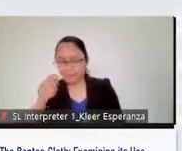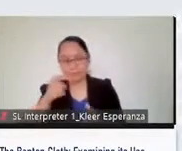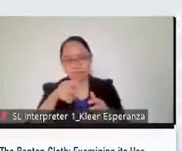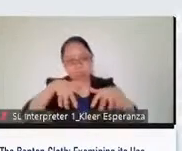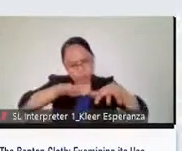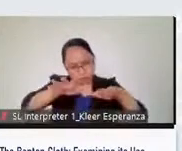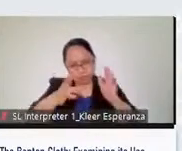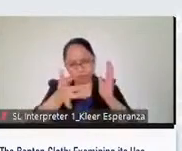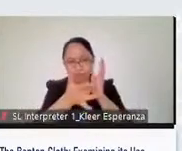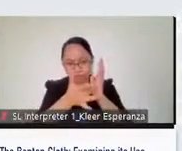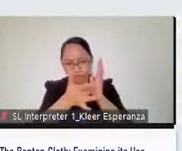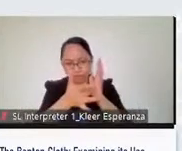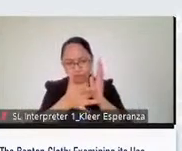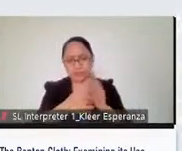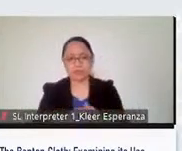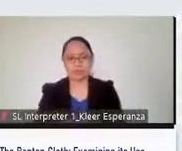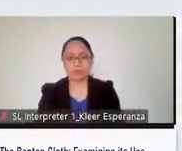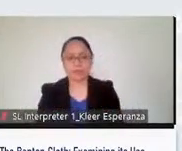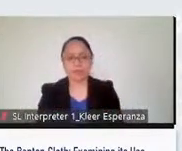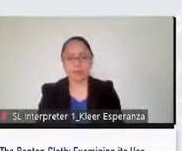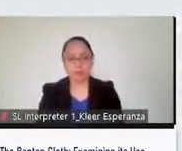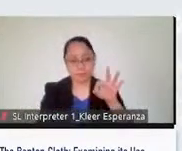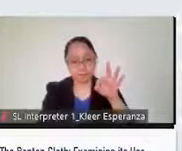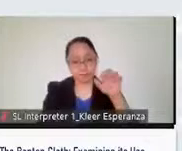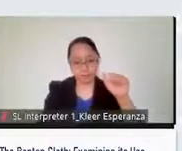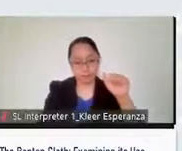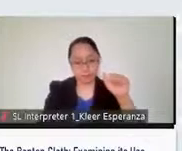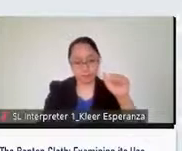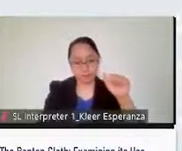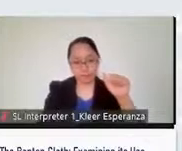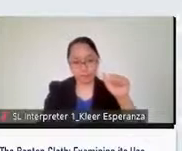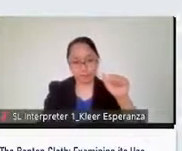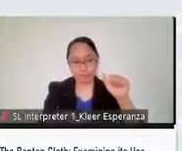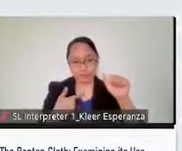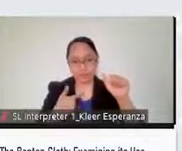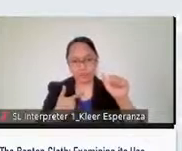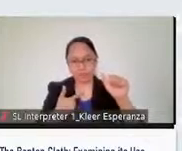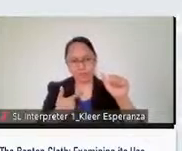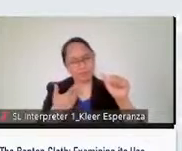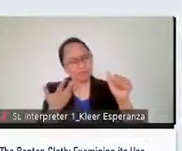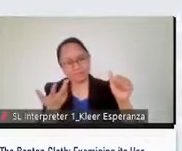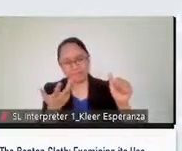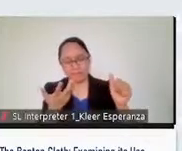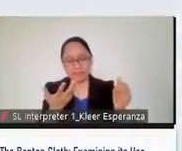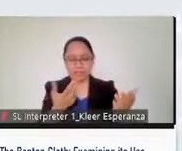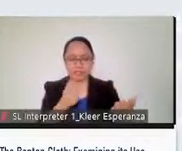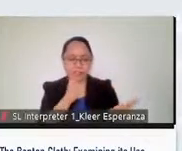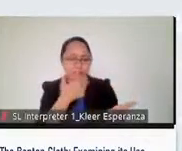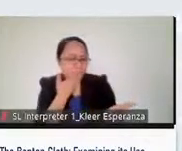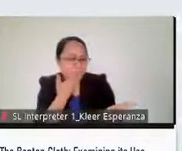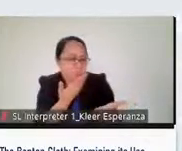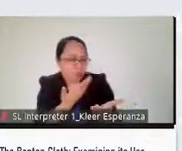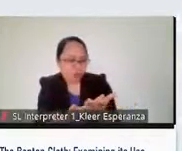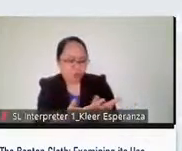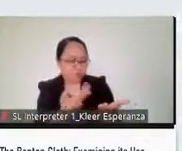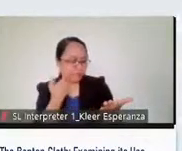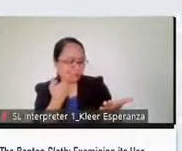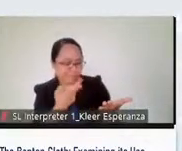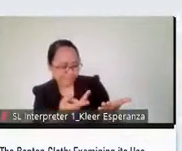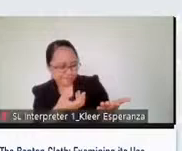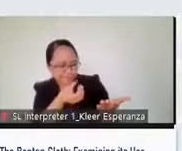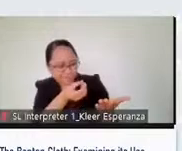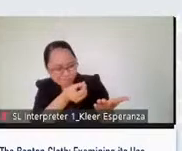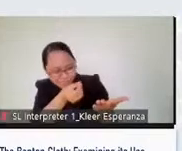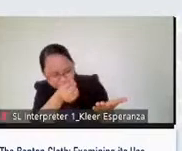warp threads. Rating the condition of the fragment. A fragment A from 1 to 5, with 1 as very poor and 5 as very